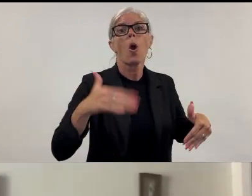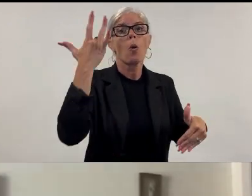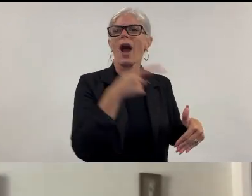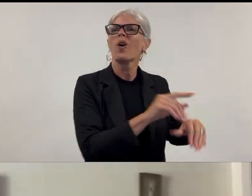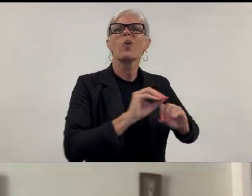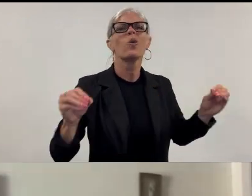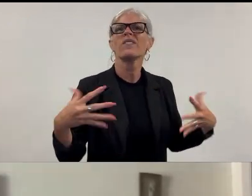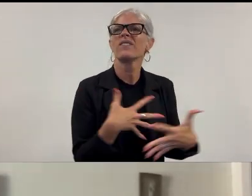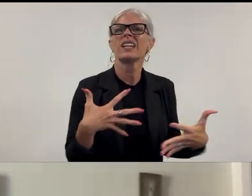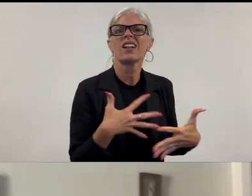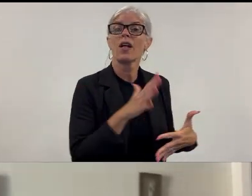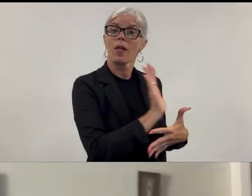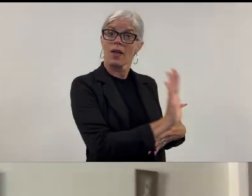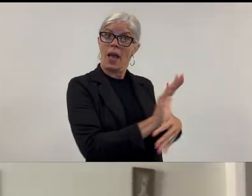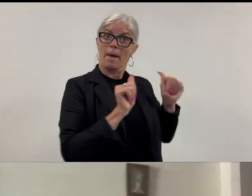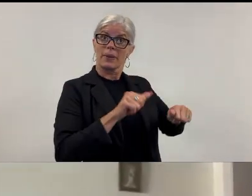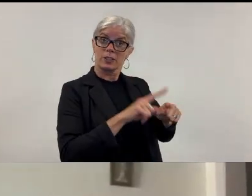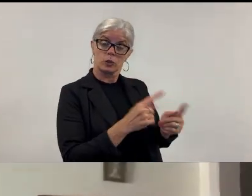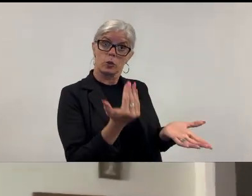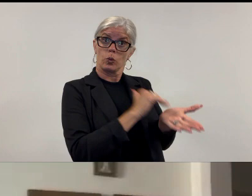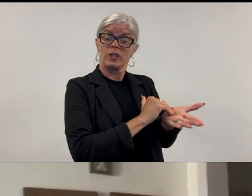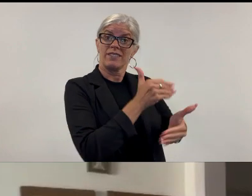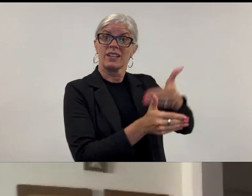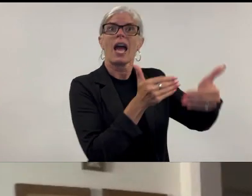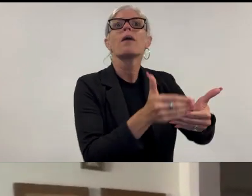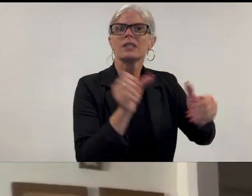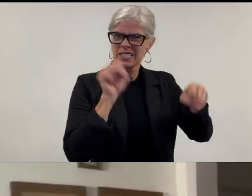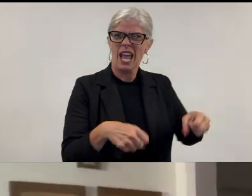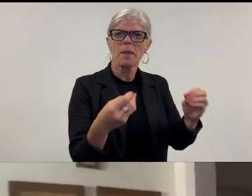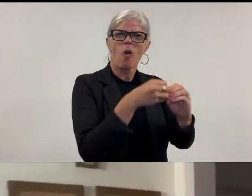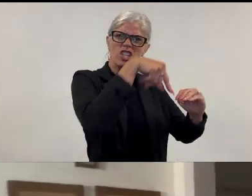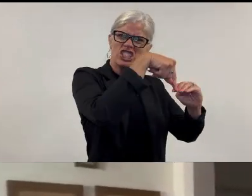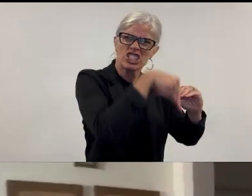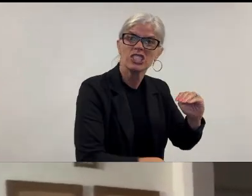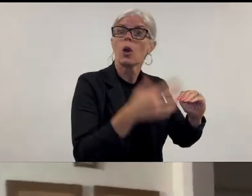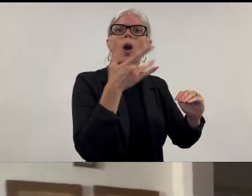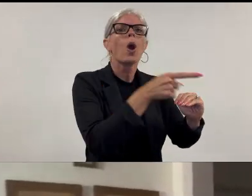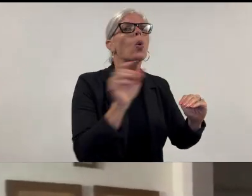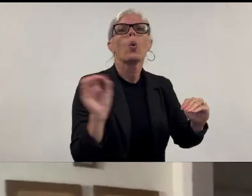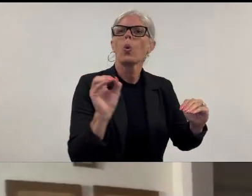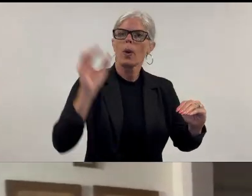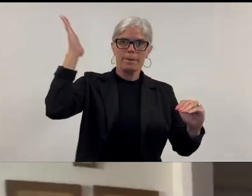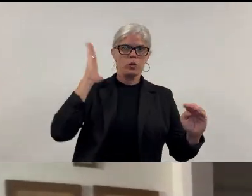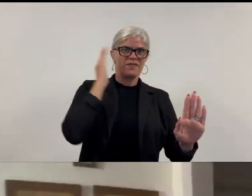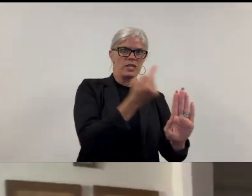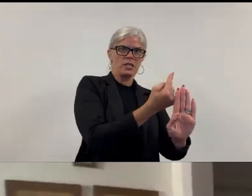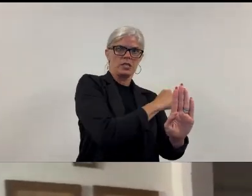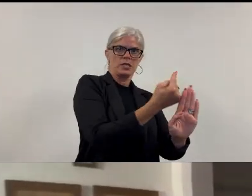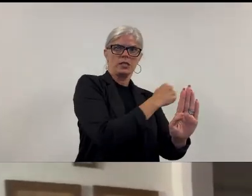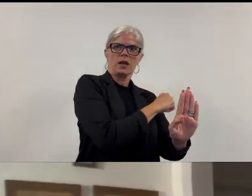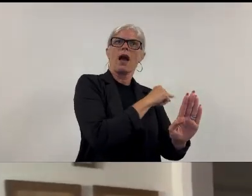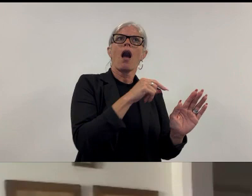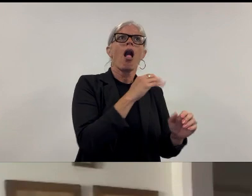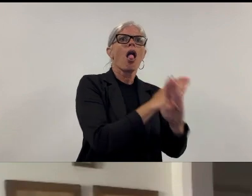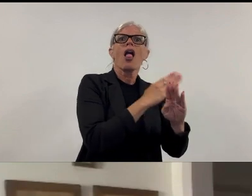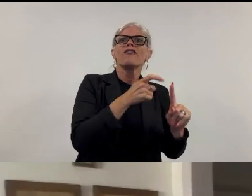So the ability to rehab them is actually quite more extensive, because